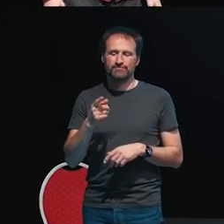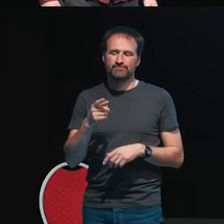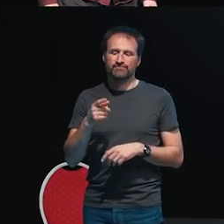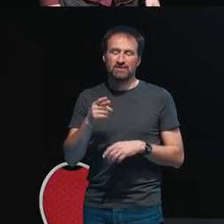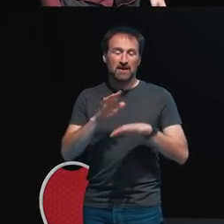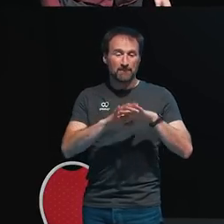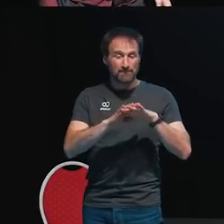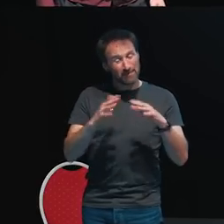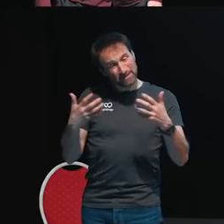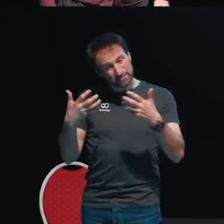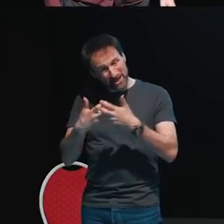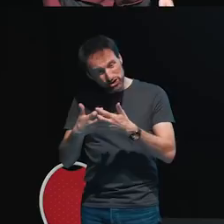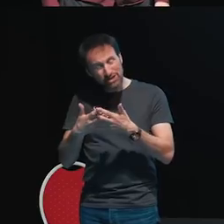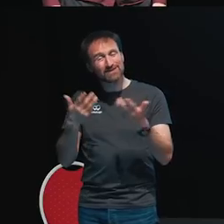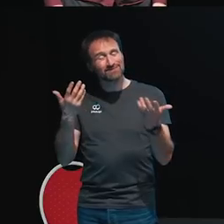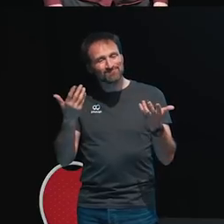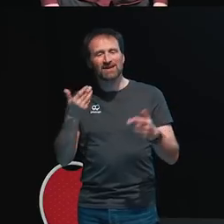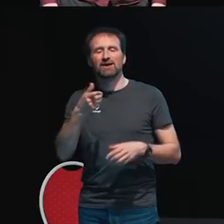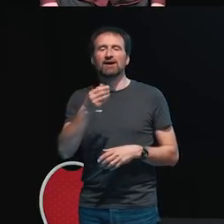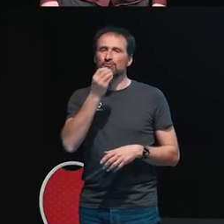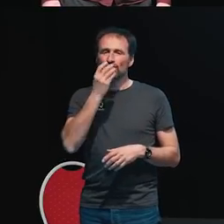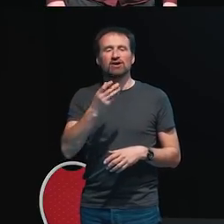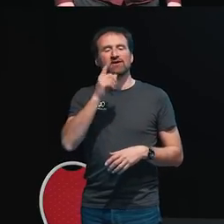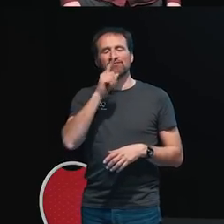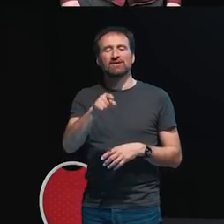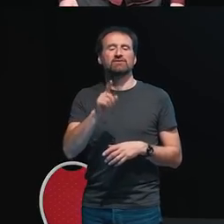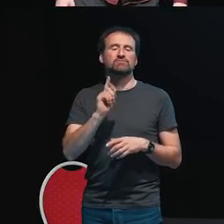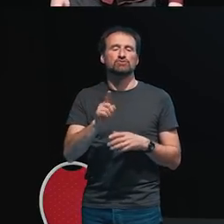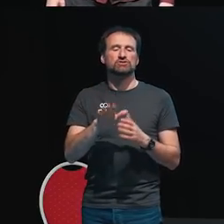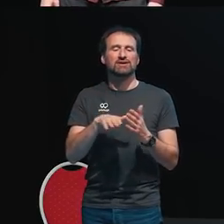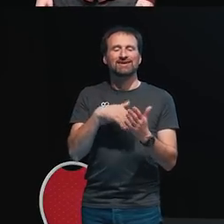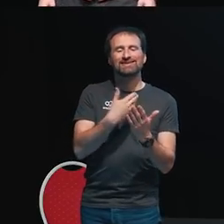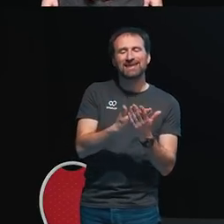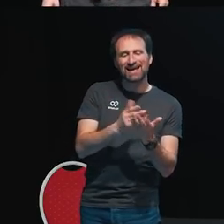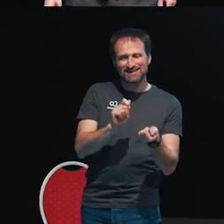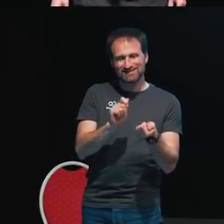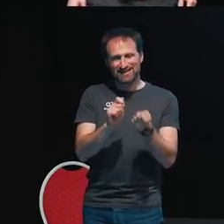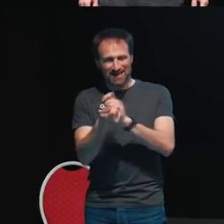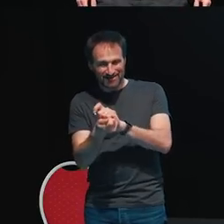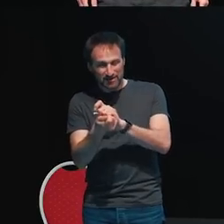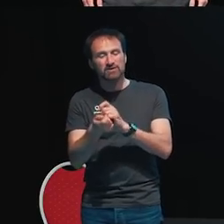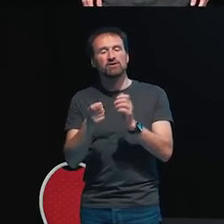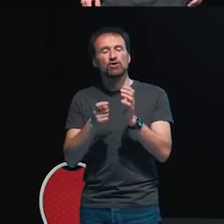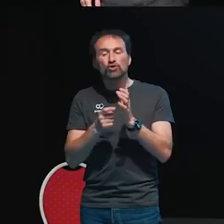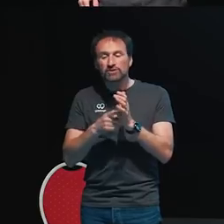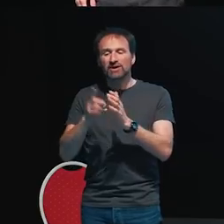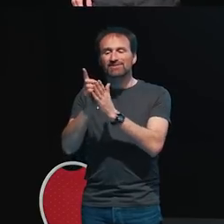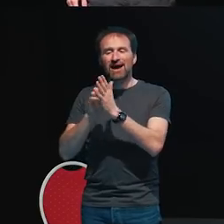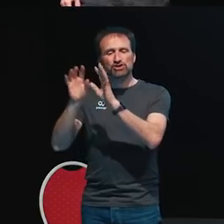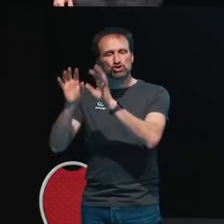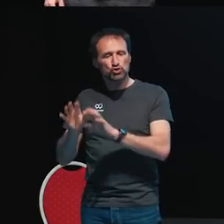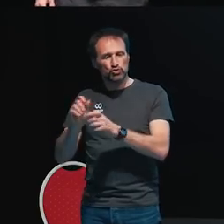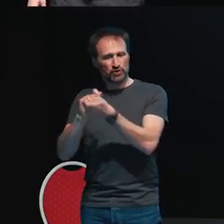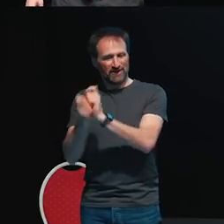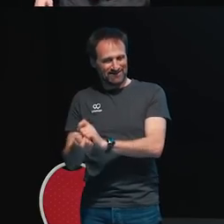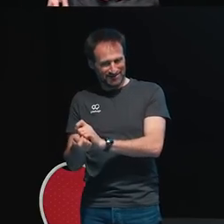is nice whenever you have to switch cases depending on the structure of data. So if, for example,